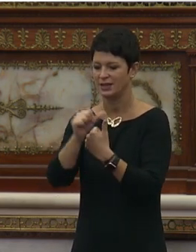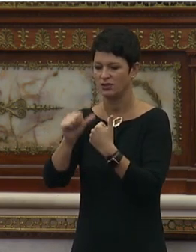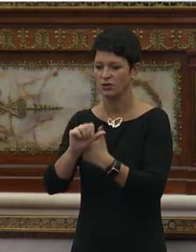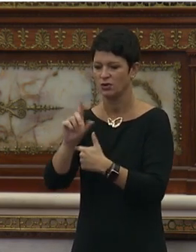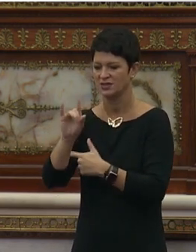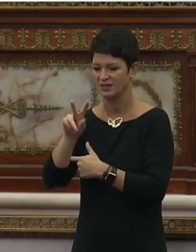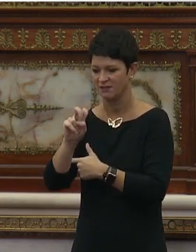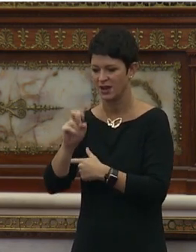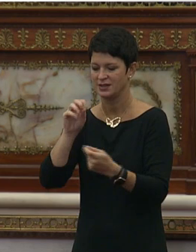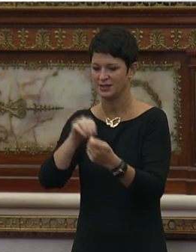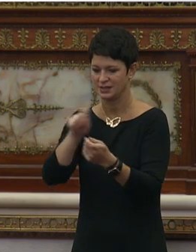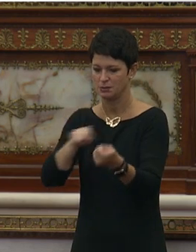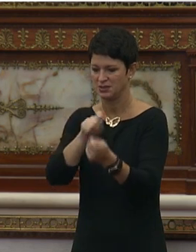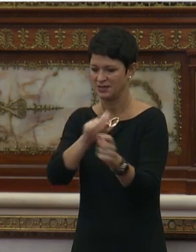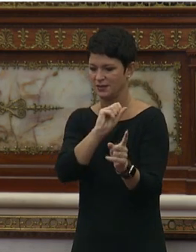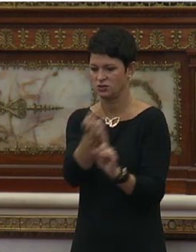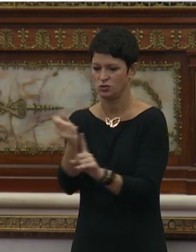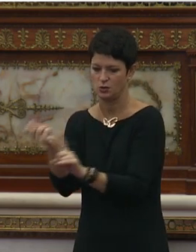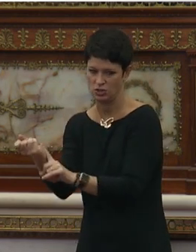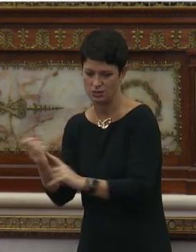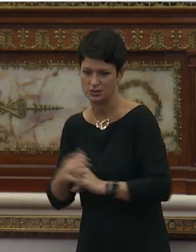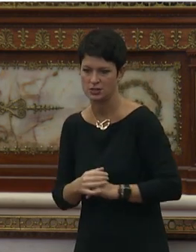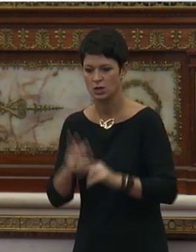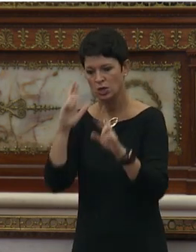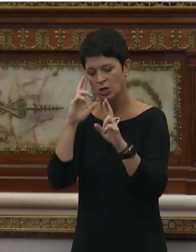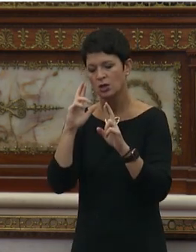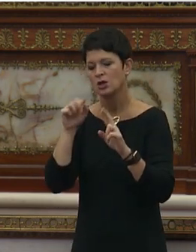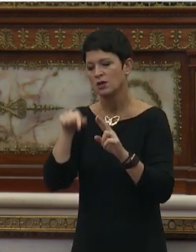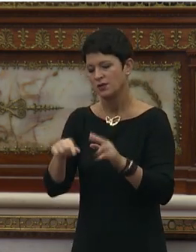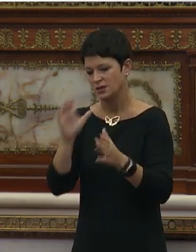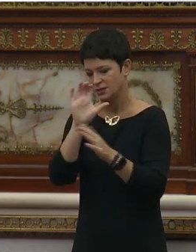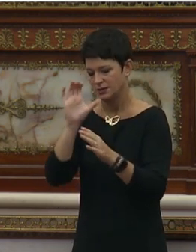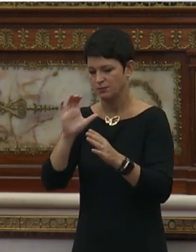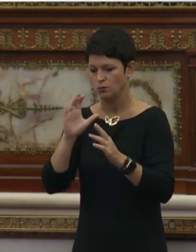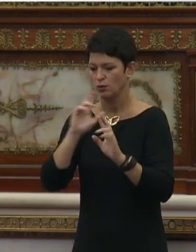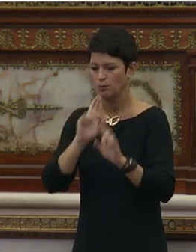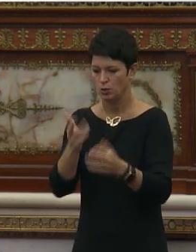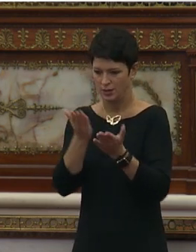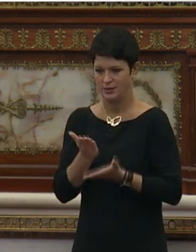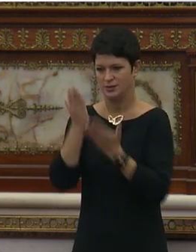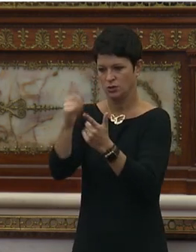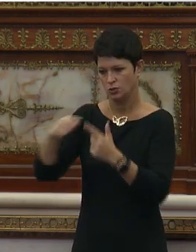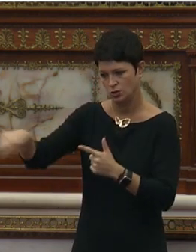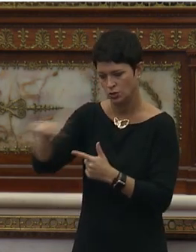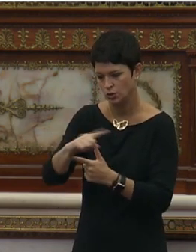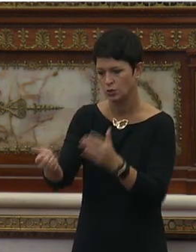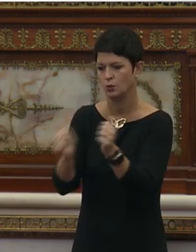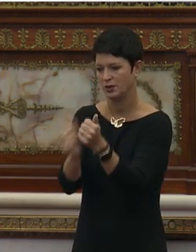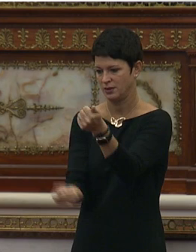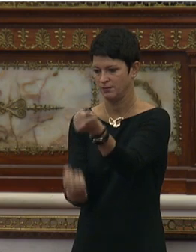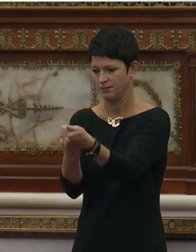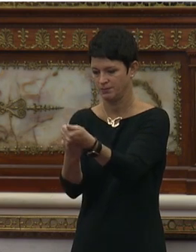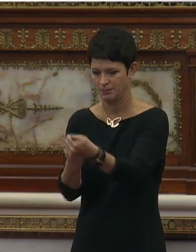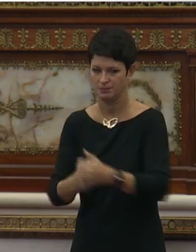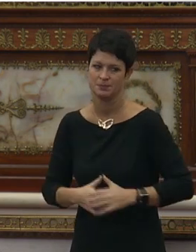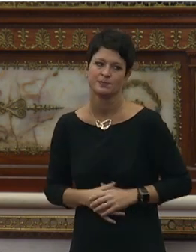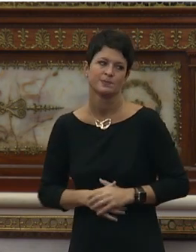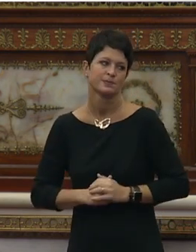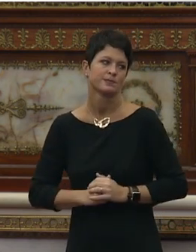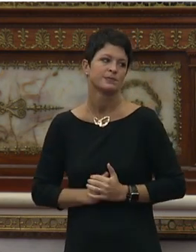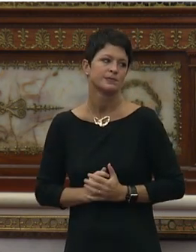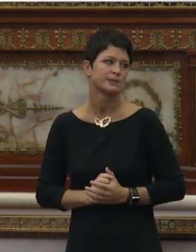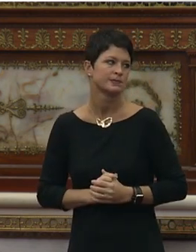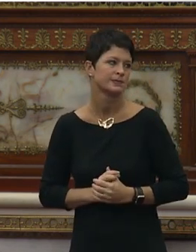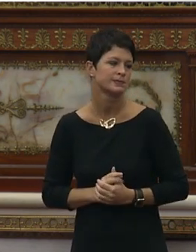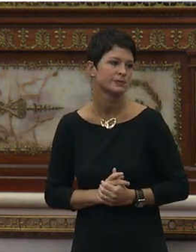specific situations. Respectfully reports it is considered the same and returns the attached bill to Council with a favorable